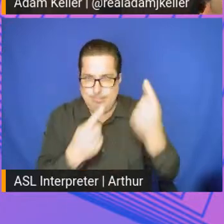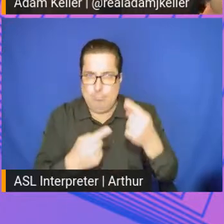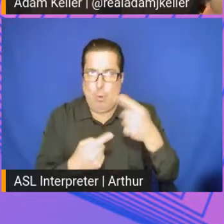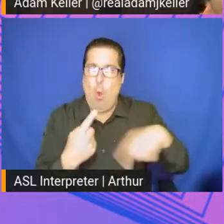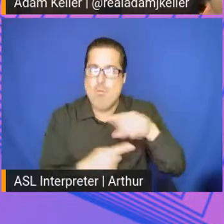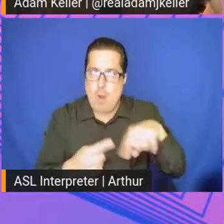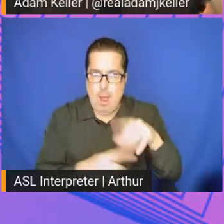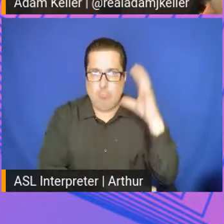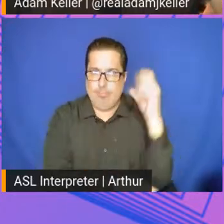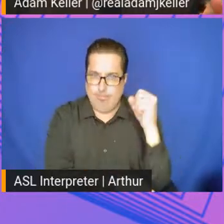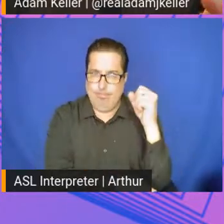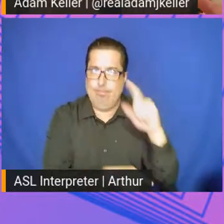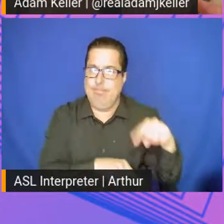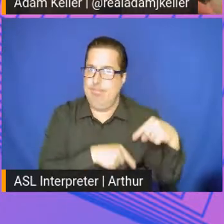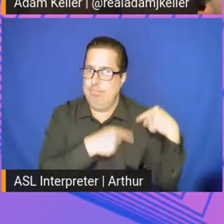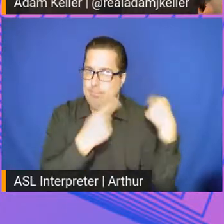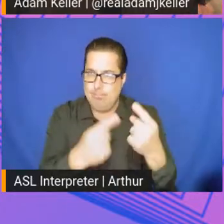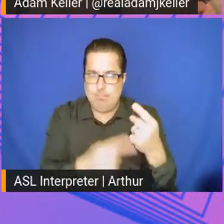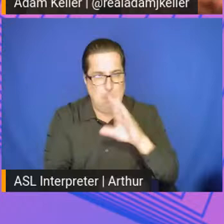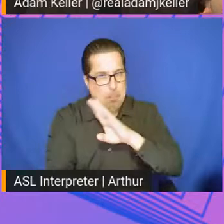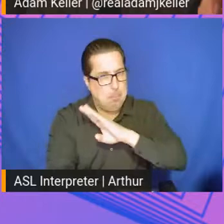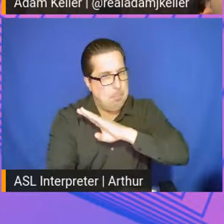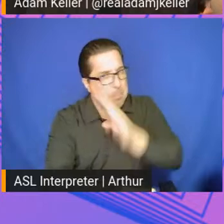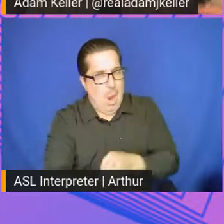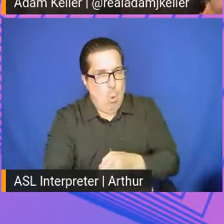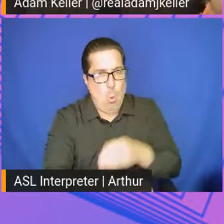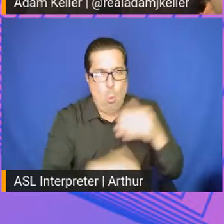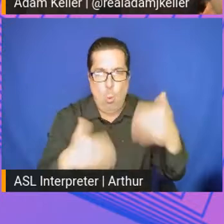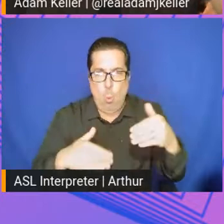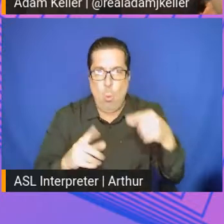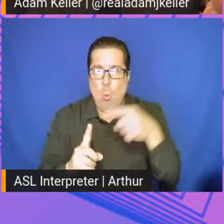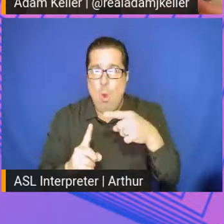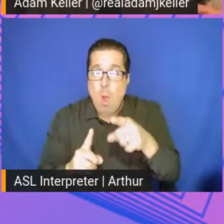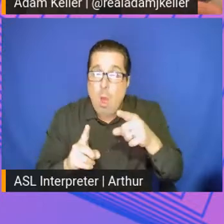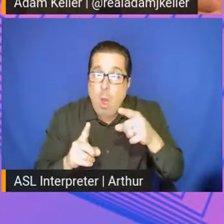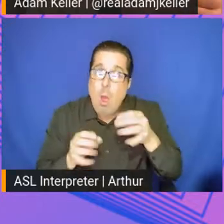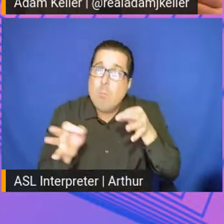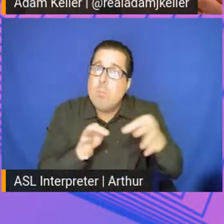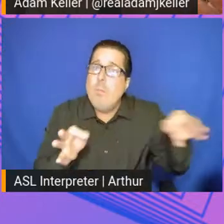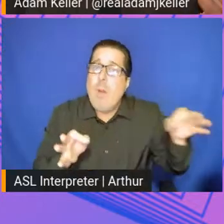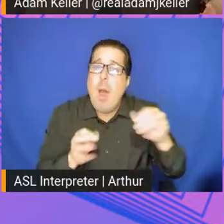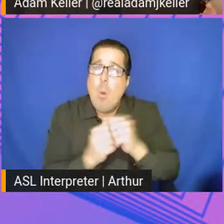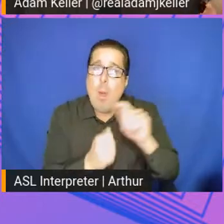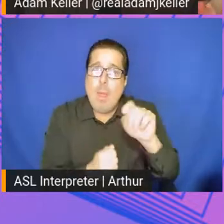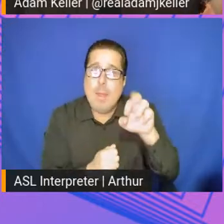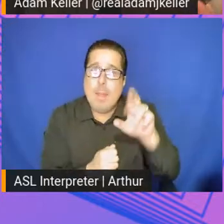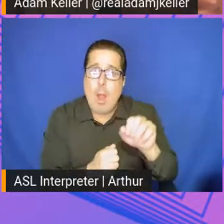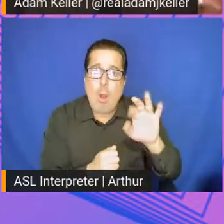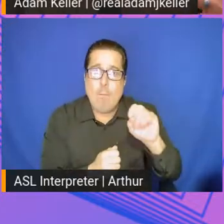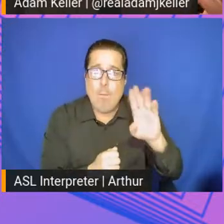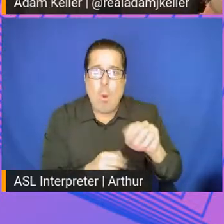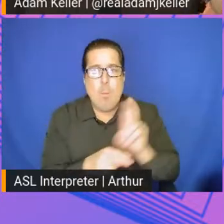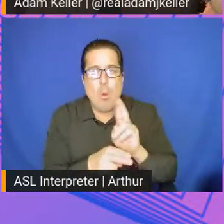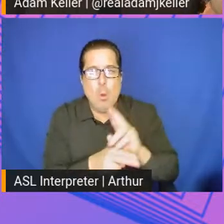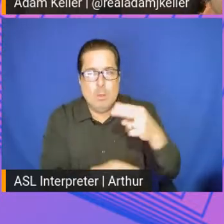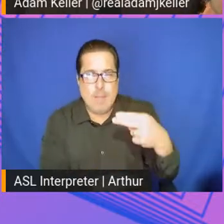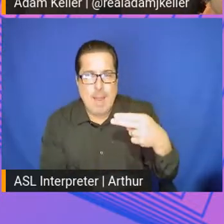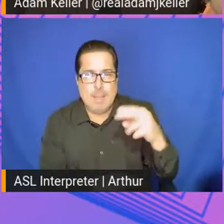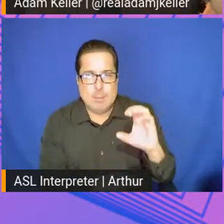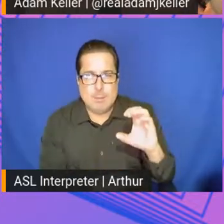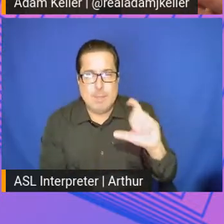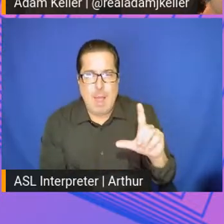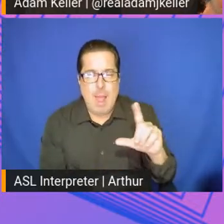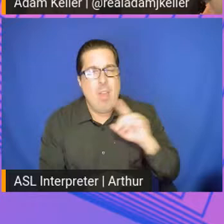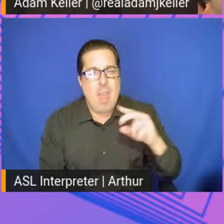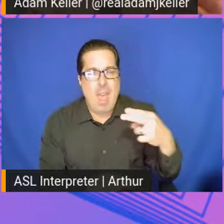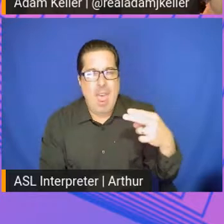super powerful. And to define your resources with Terraform, you use what's called the HCL, or the HashiCorp language. This